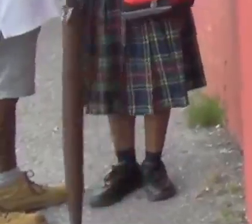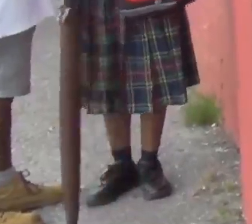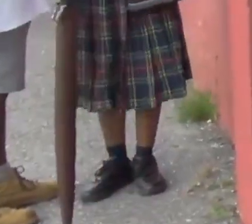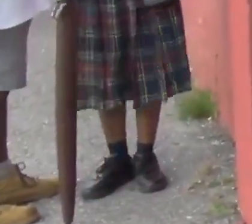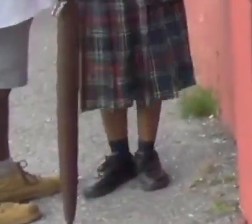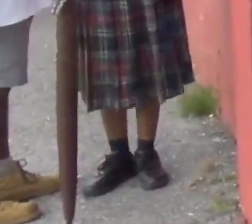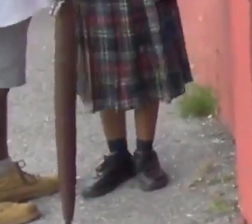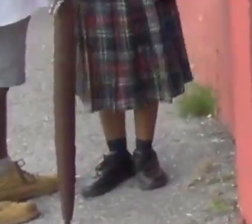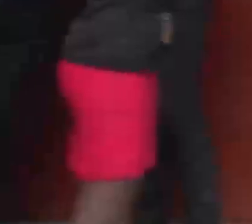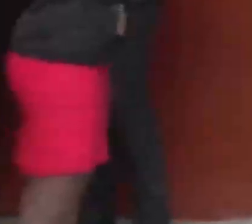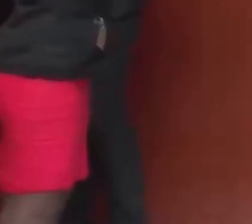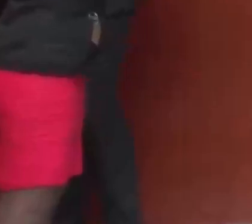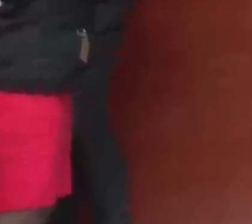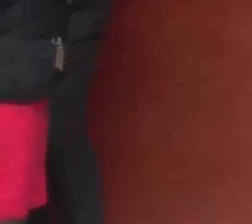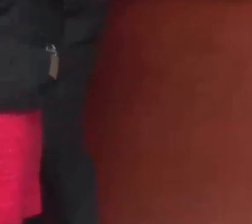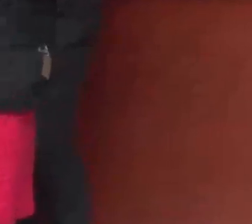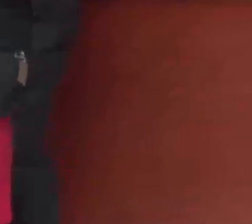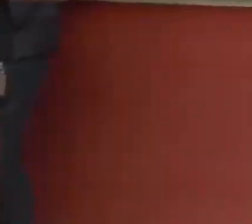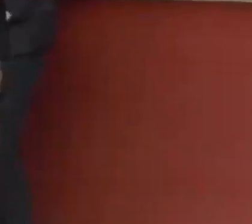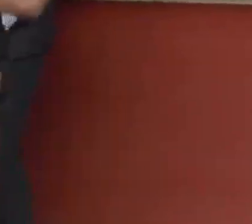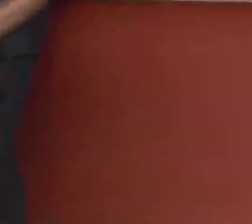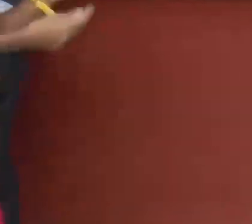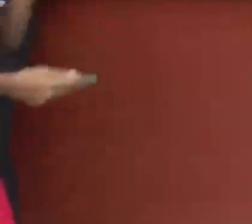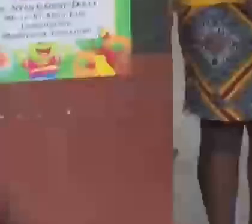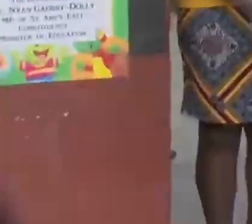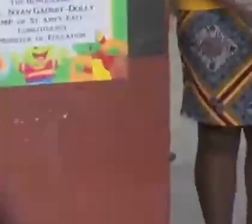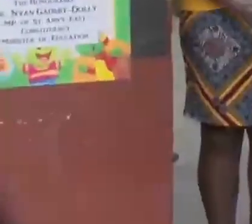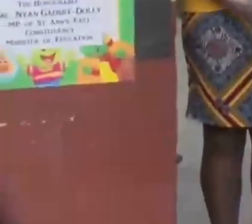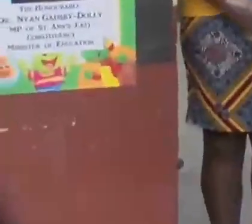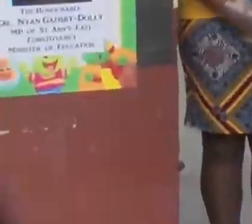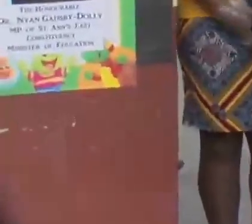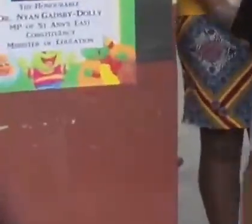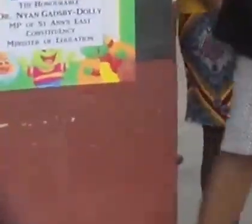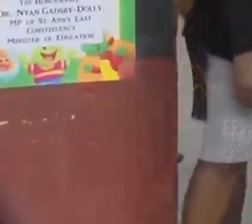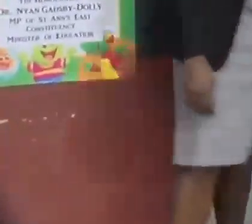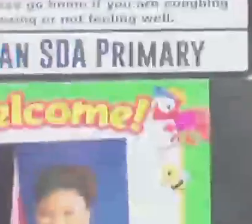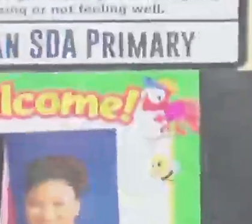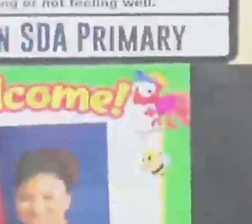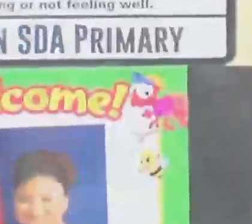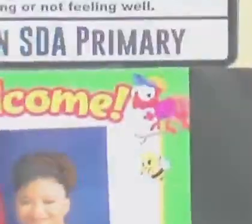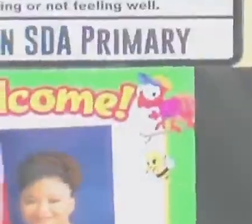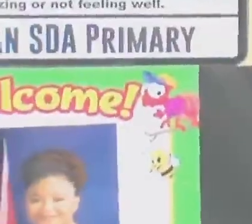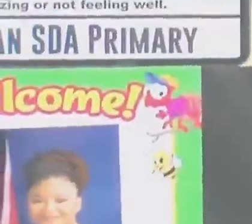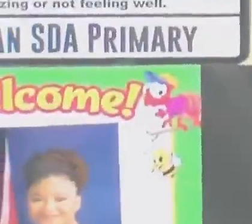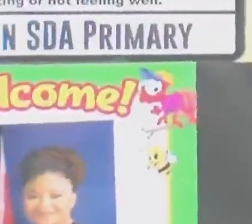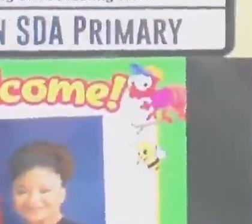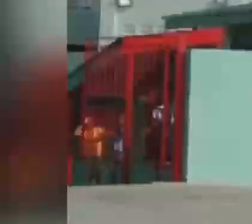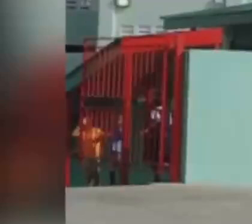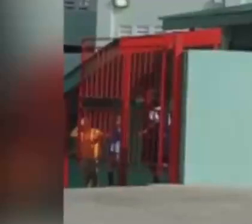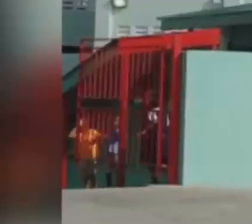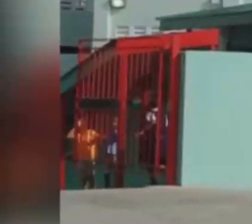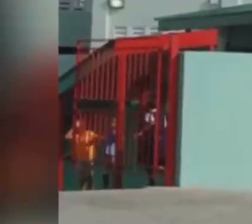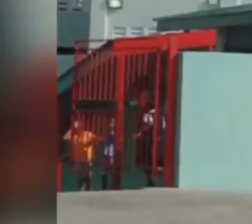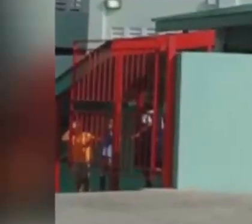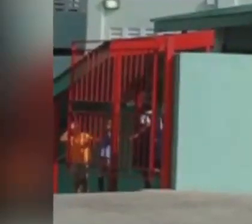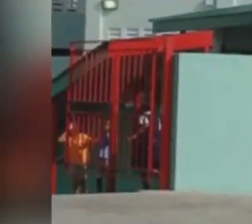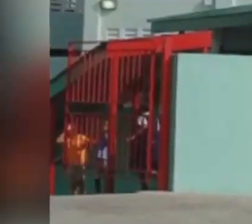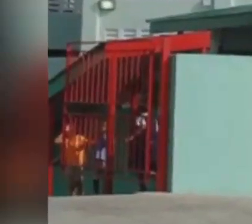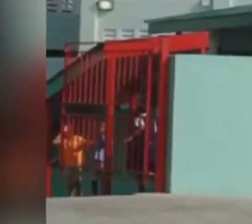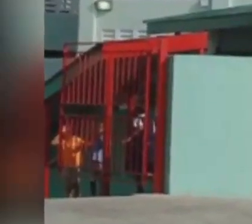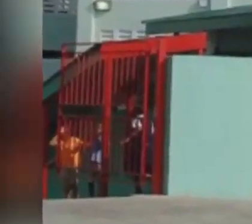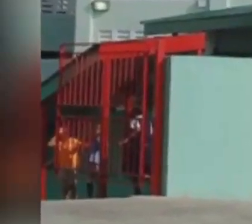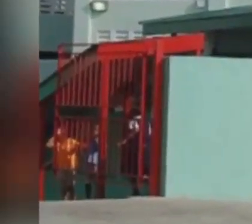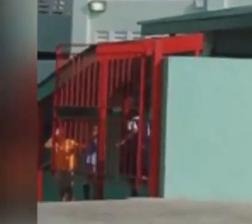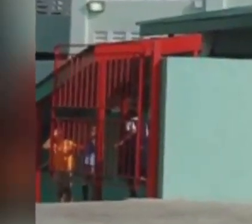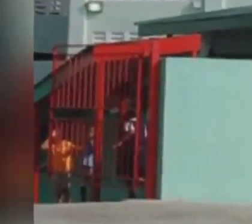On Thursday, 1st July 2021, Dr. the Honorable Nyan Gatsby Dolly, Minister of Education, visited the Tranquility